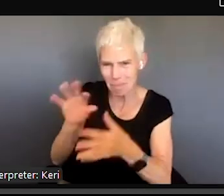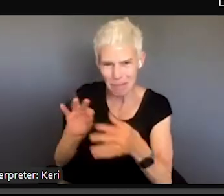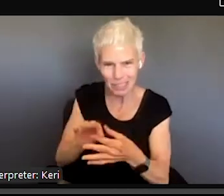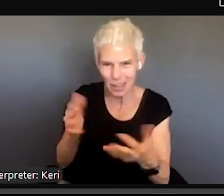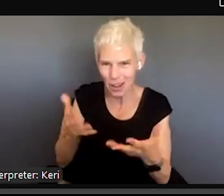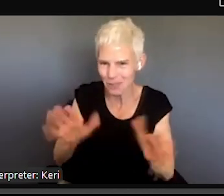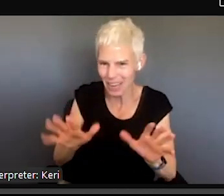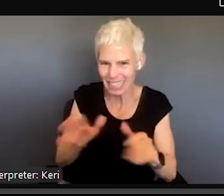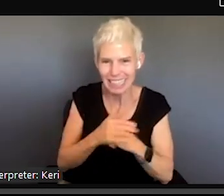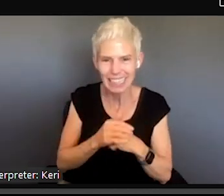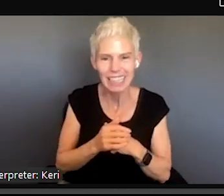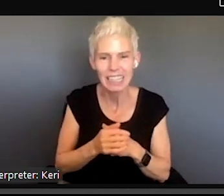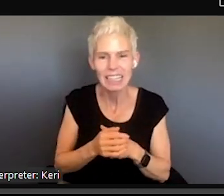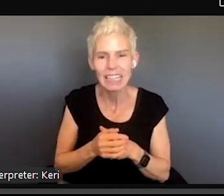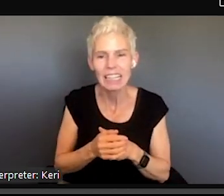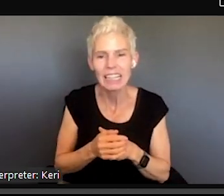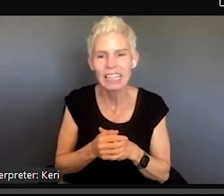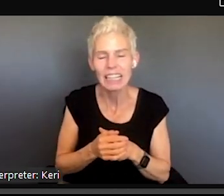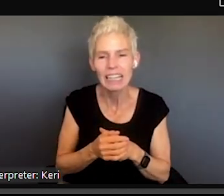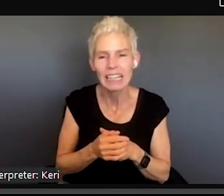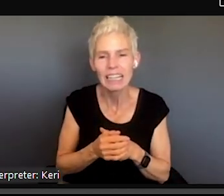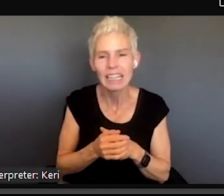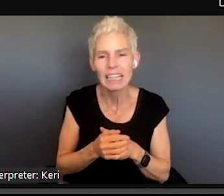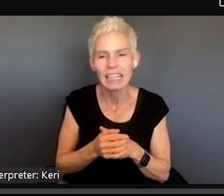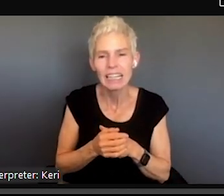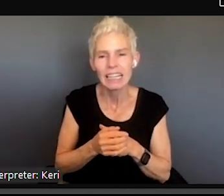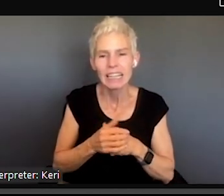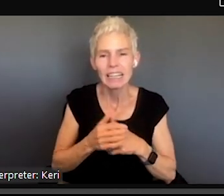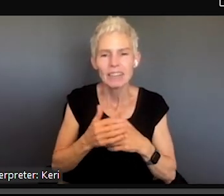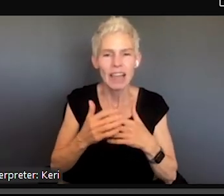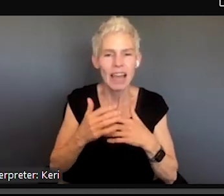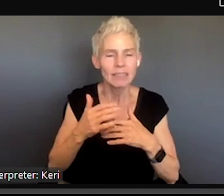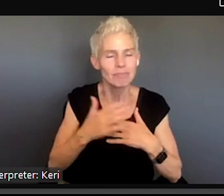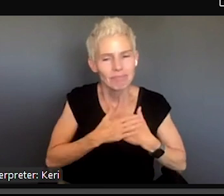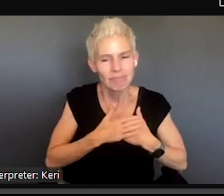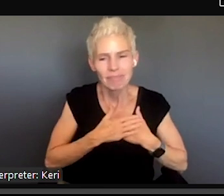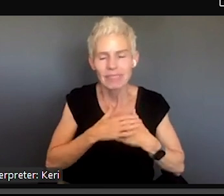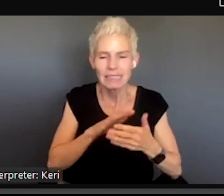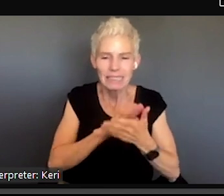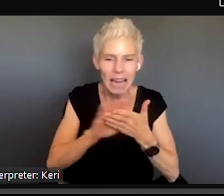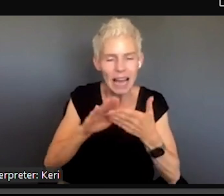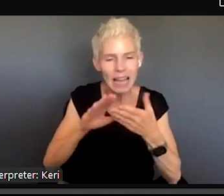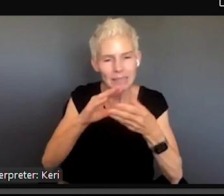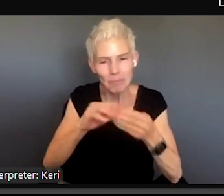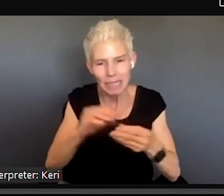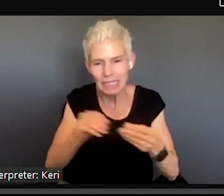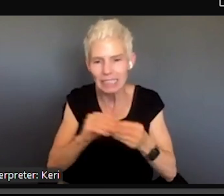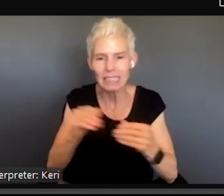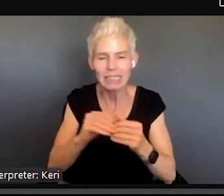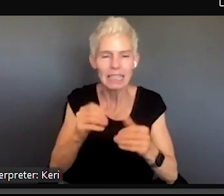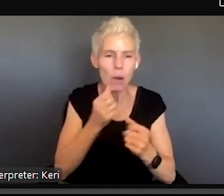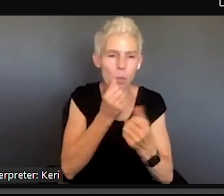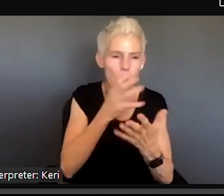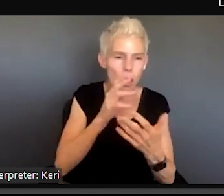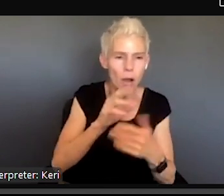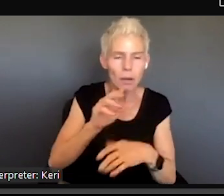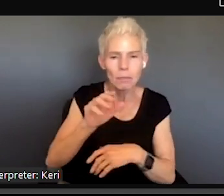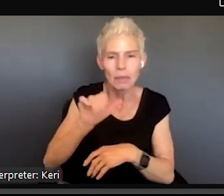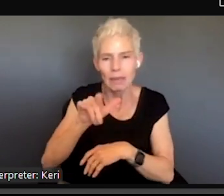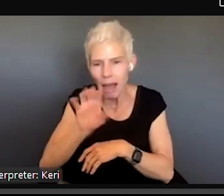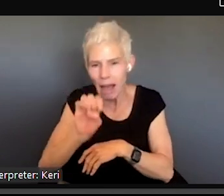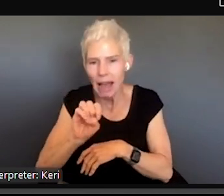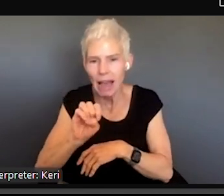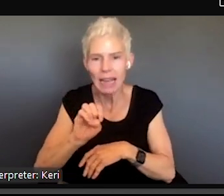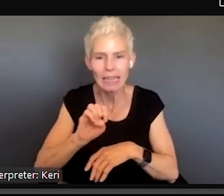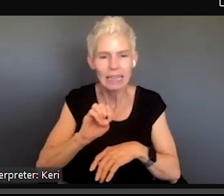me, all the kind words that Kelly said about PRN and the warm line and our team. You know, I think when it comes to the warm